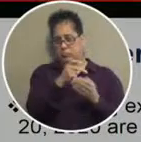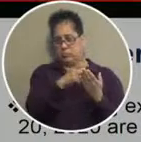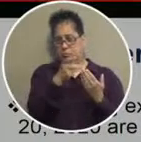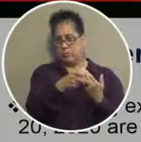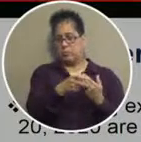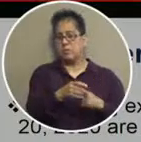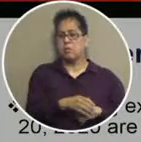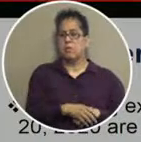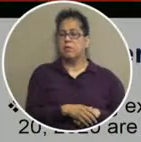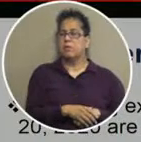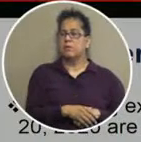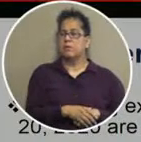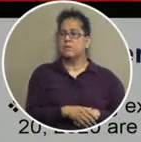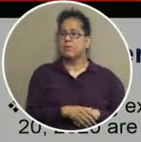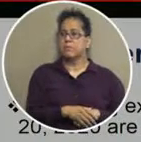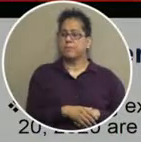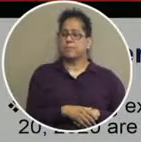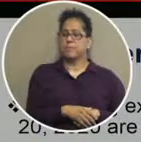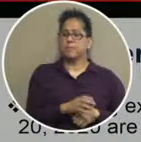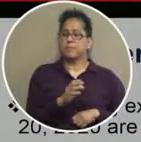slide.